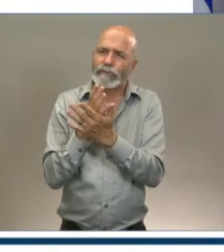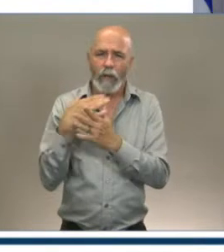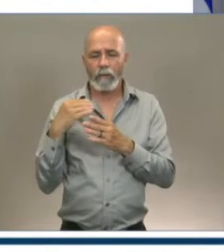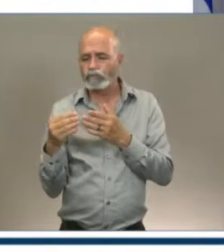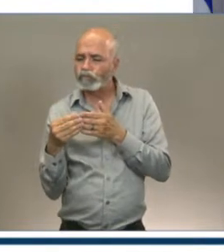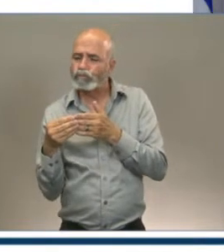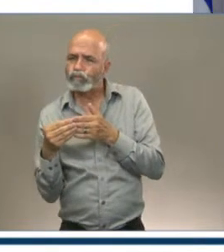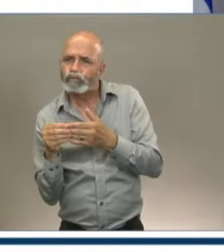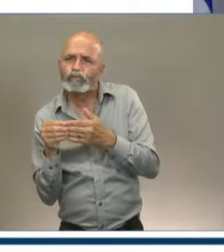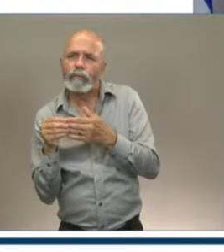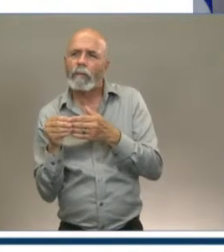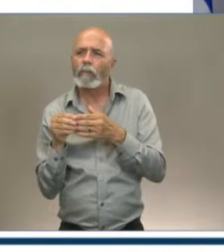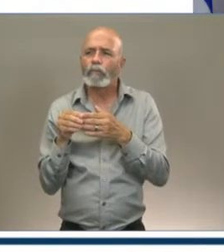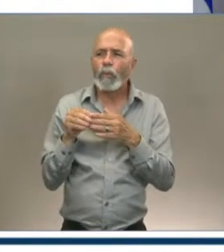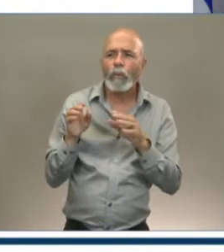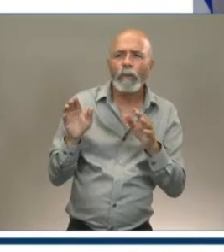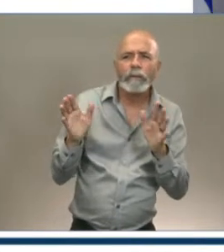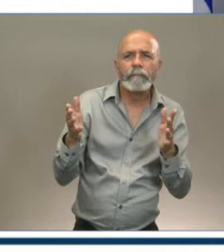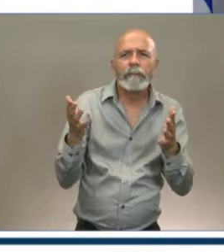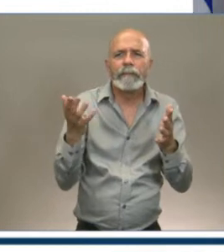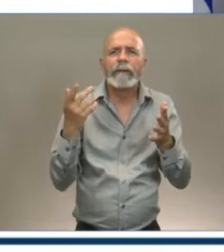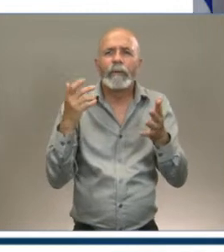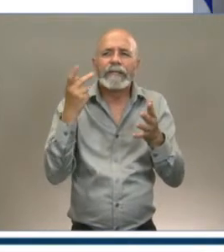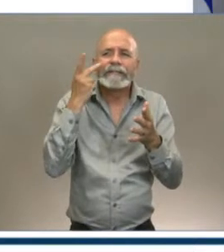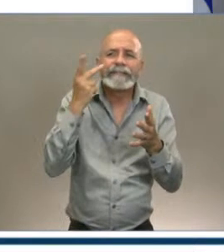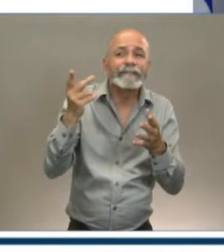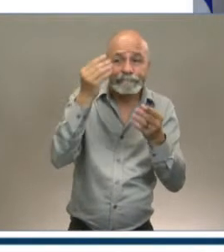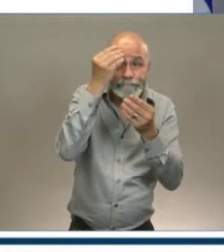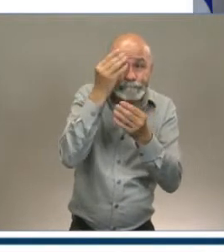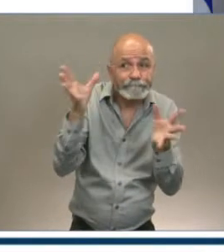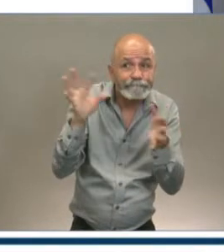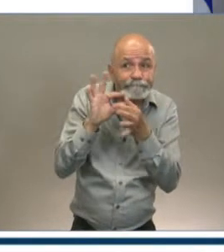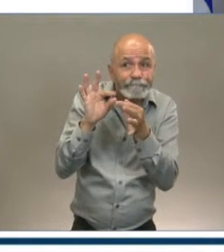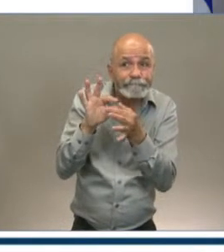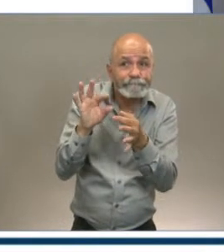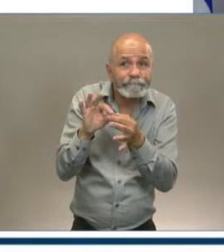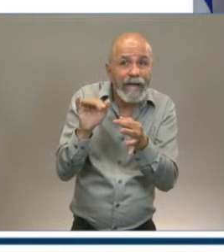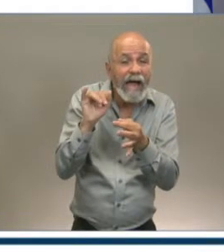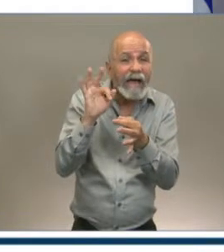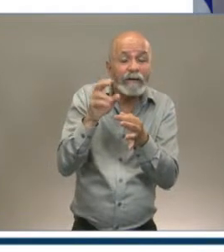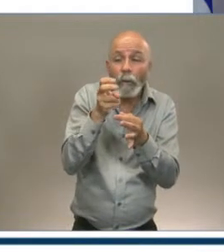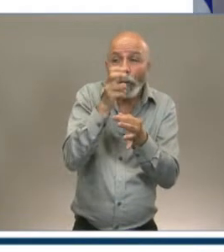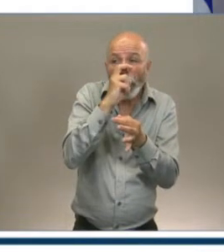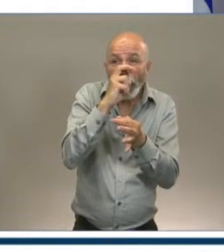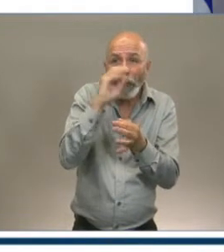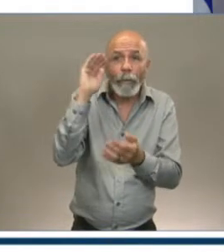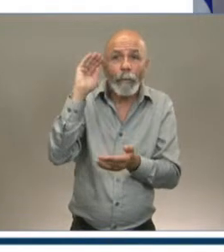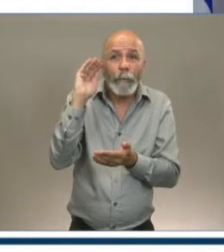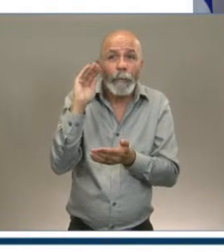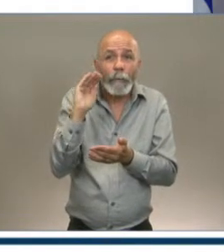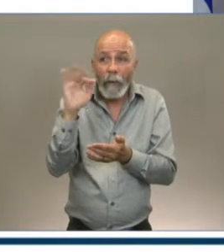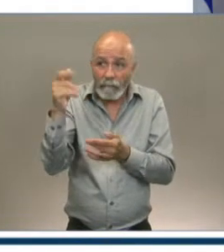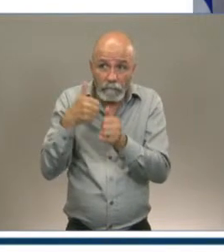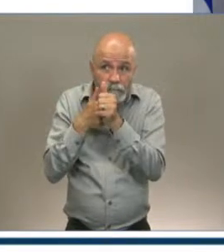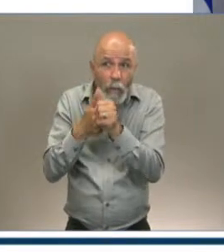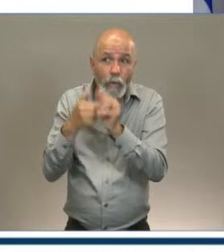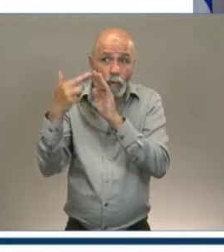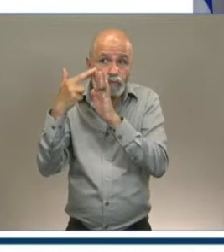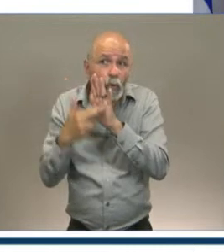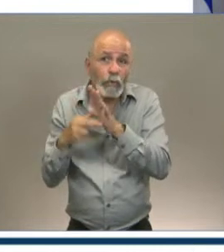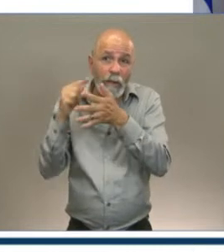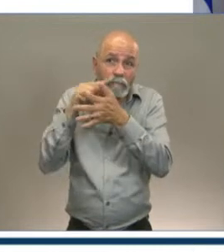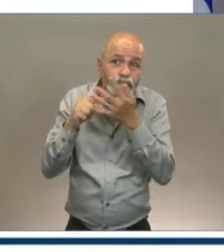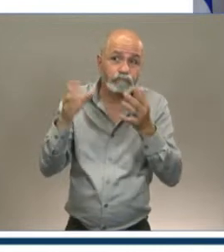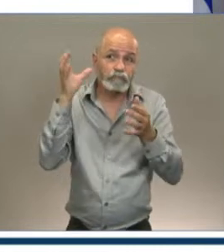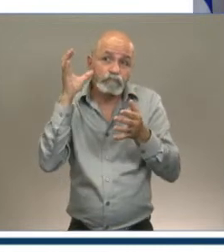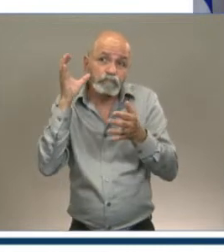come out with. We want to be able to tell Nova Scotians if the restrictions, if people listen to them, where we think we'll be in late